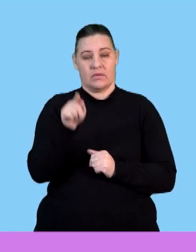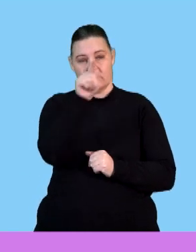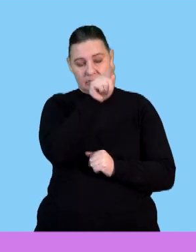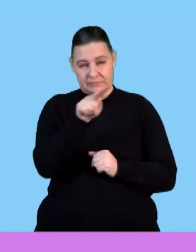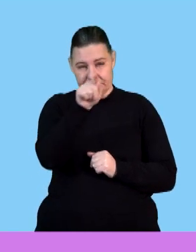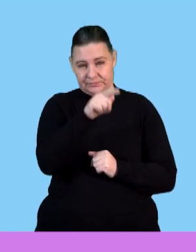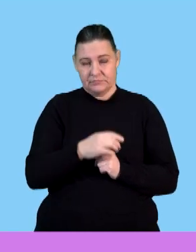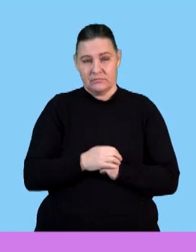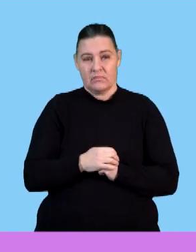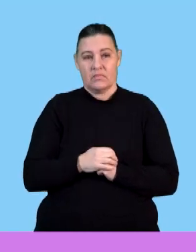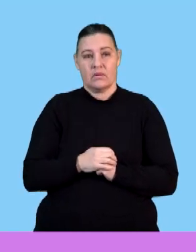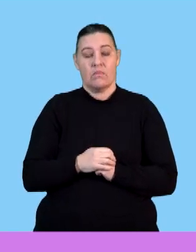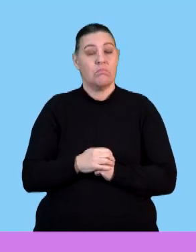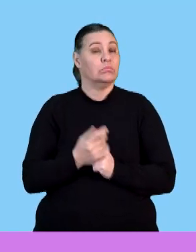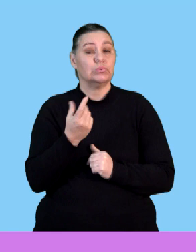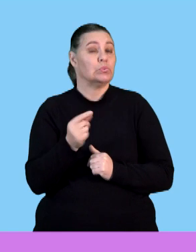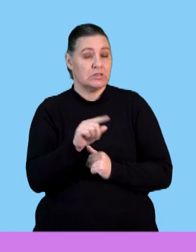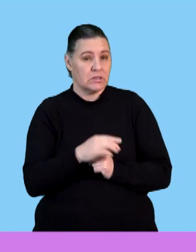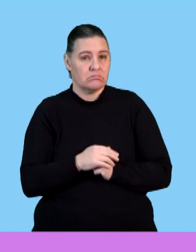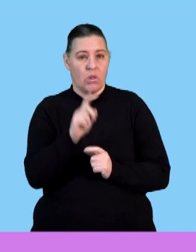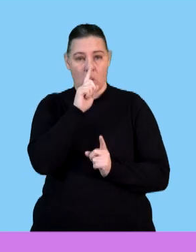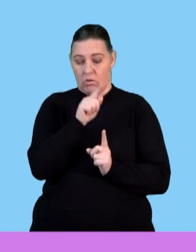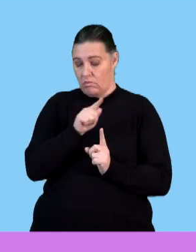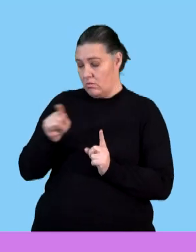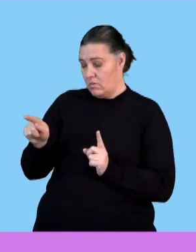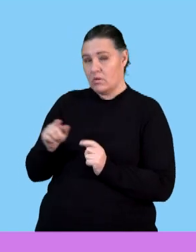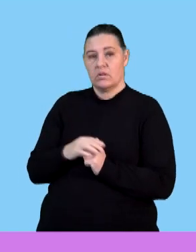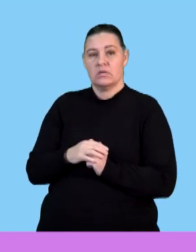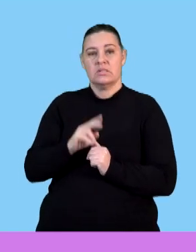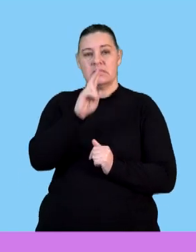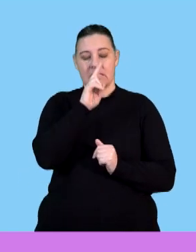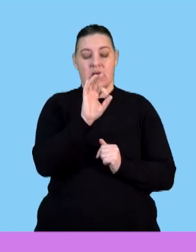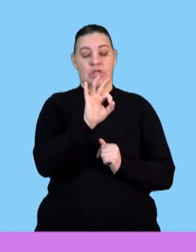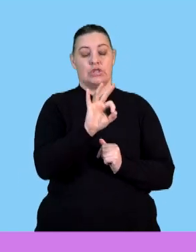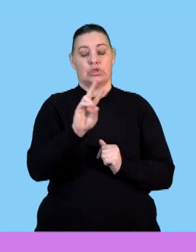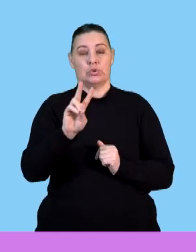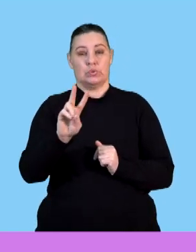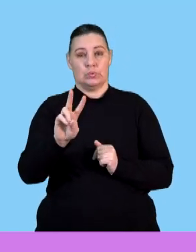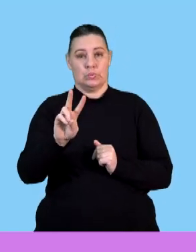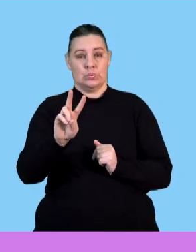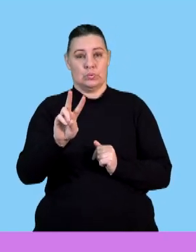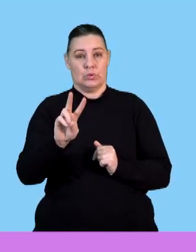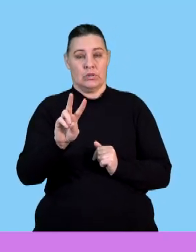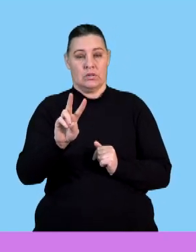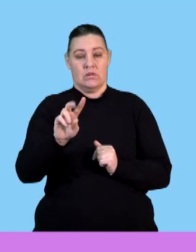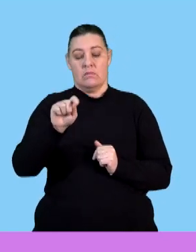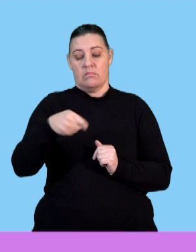are talking about. So what we've got to do, we look across and we see the